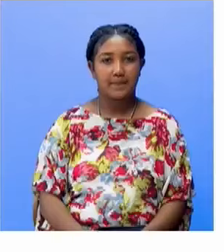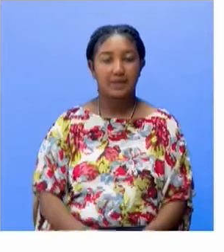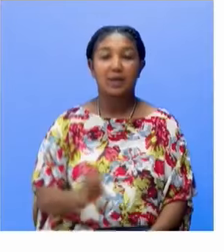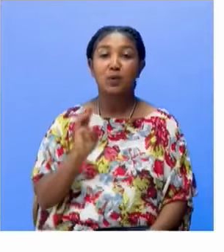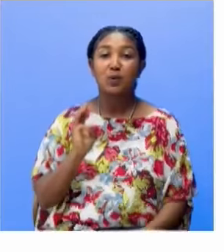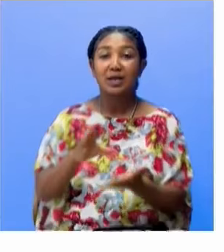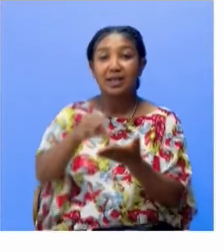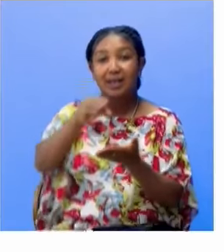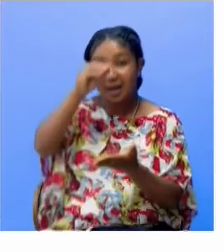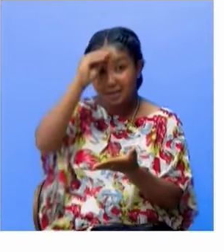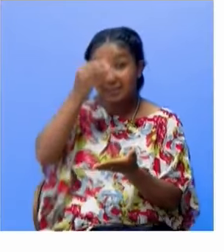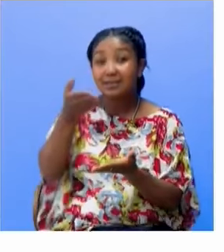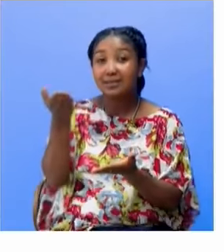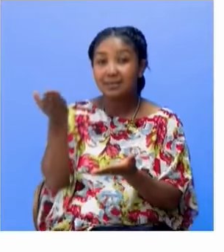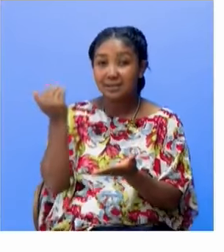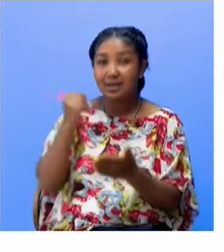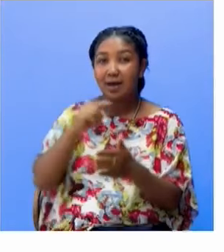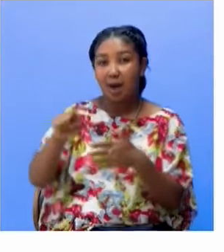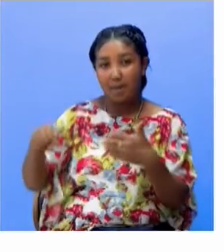about